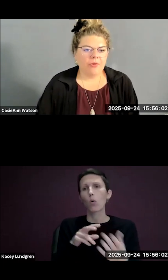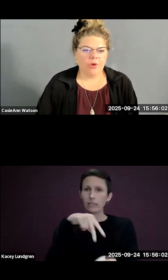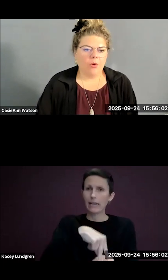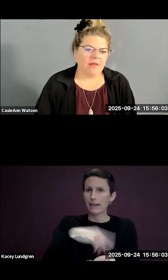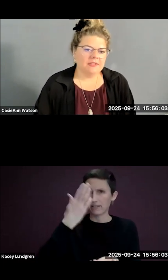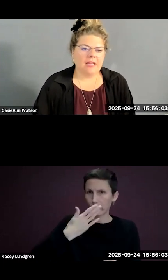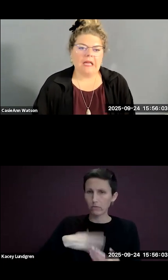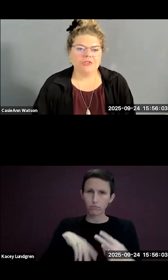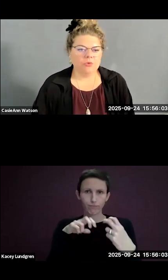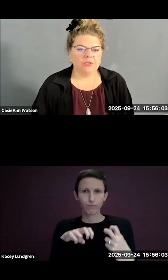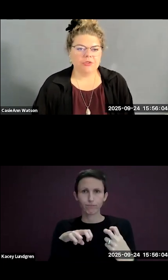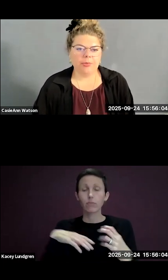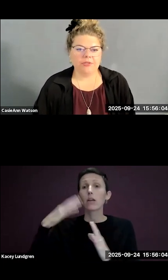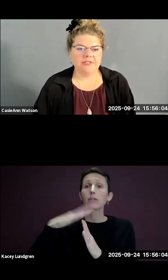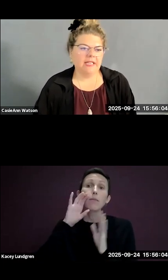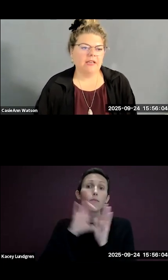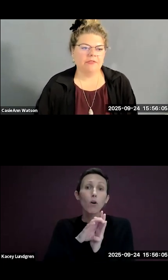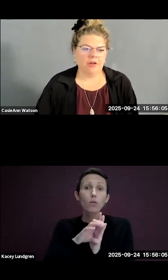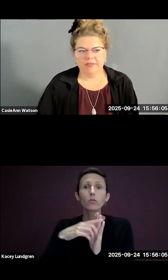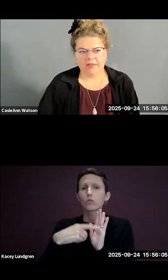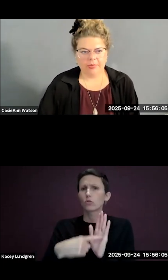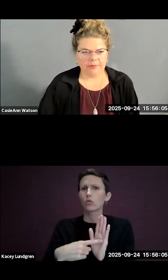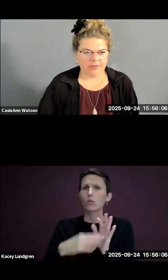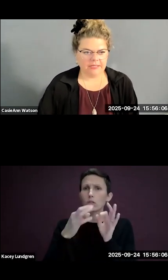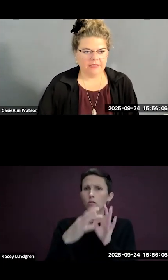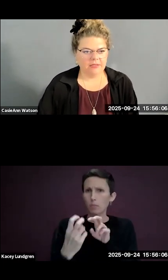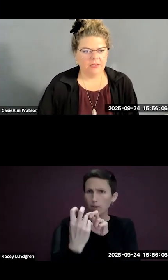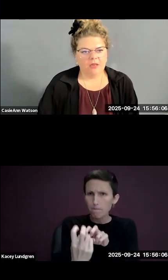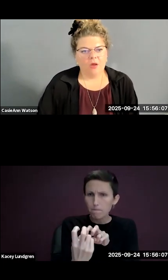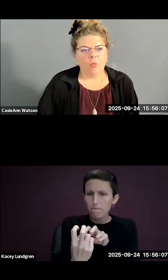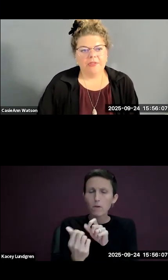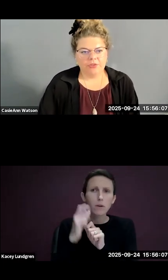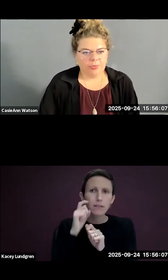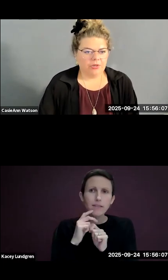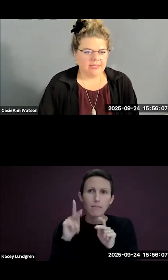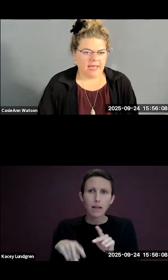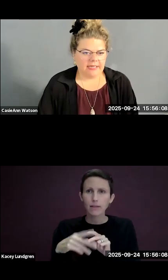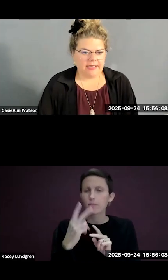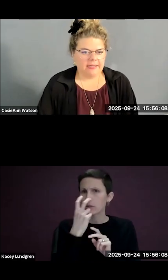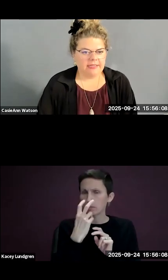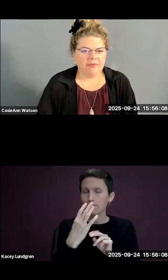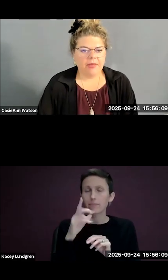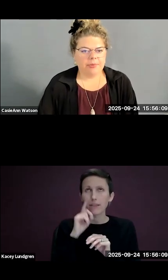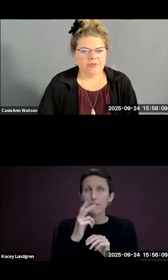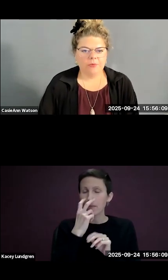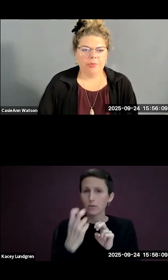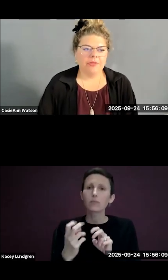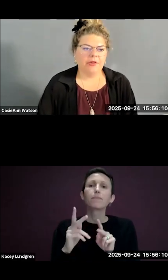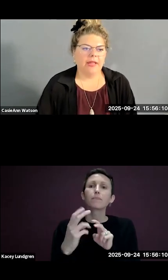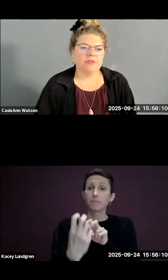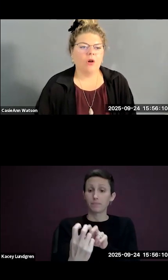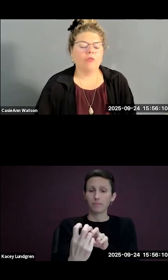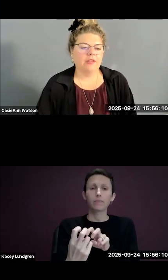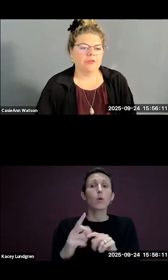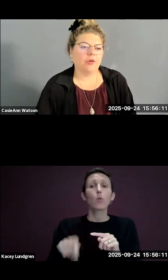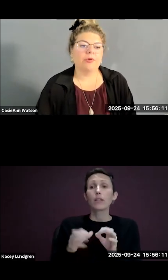The top photo on the slide shows an interpreter sitting in front of a deafblind person. When the interpreter is signing, the deafblind person will